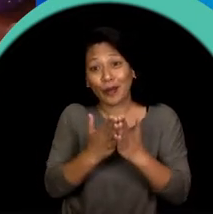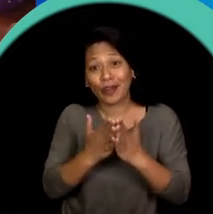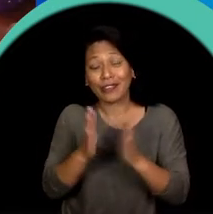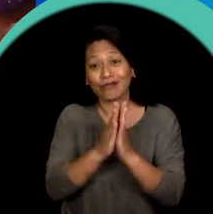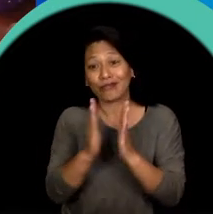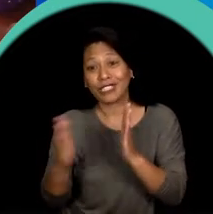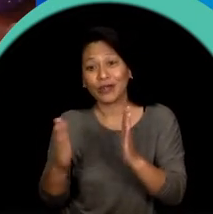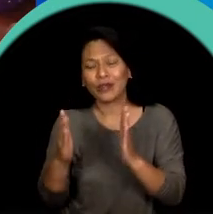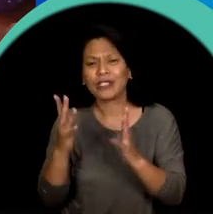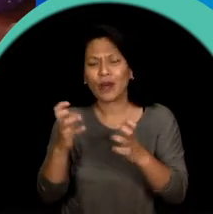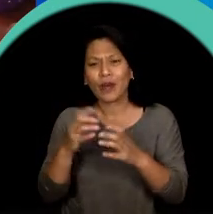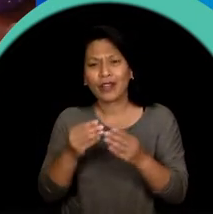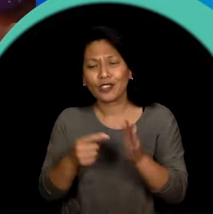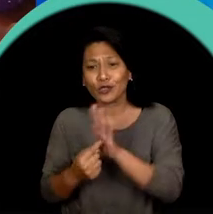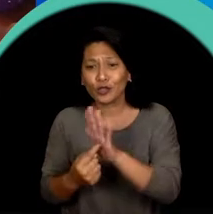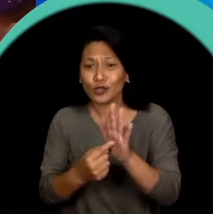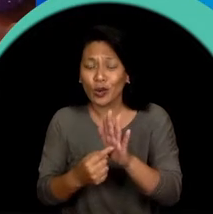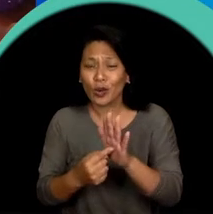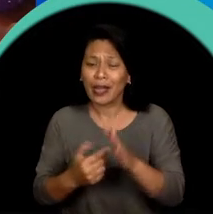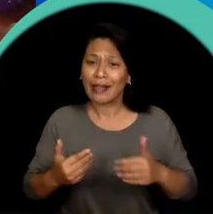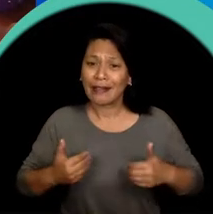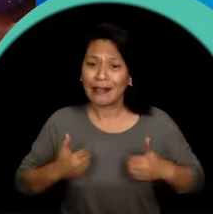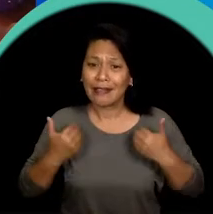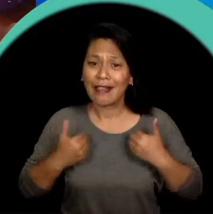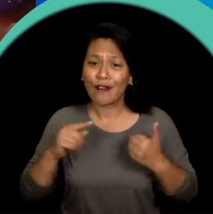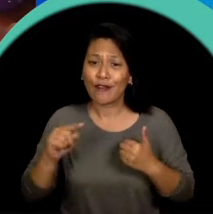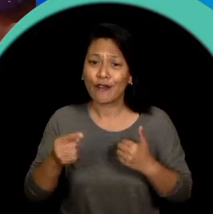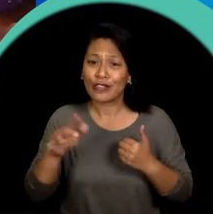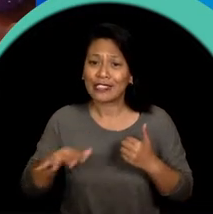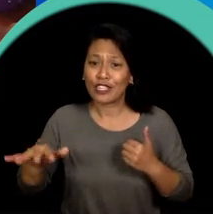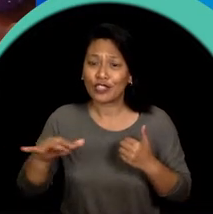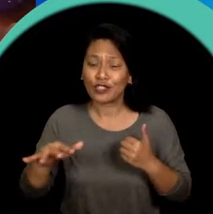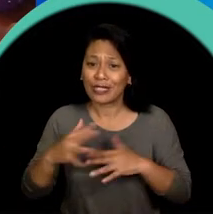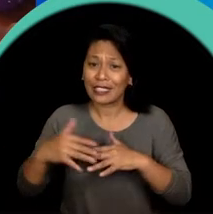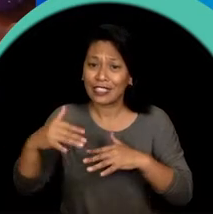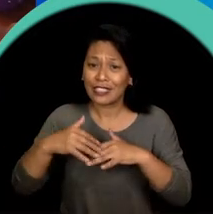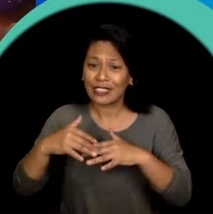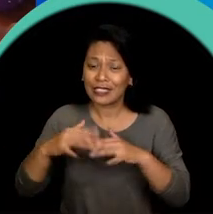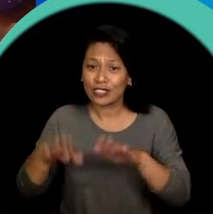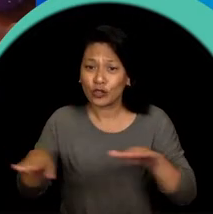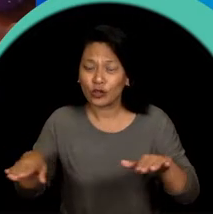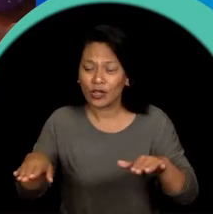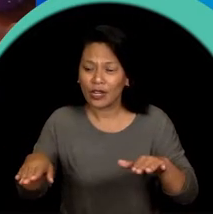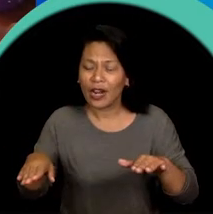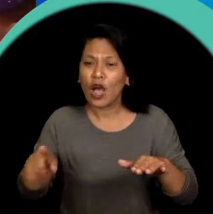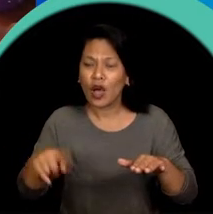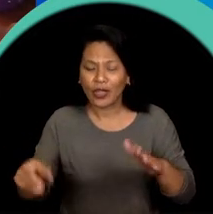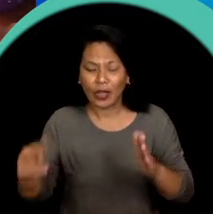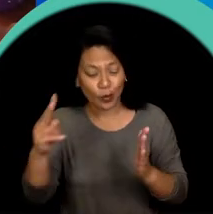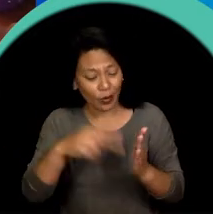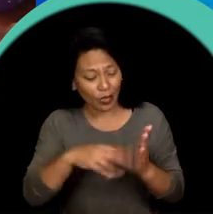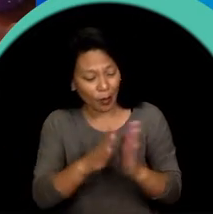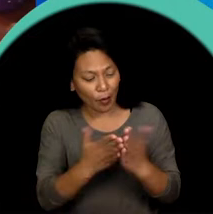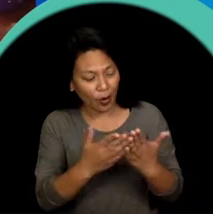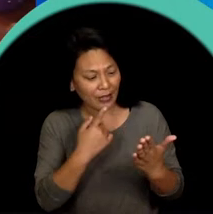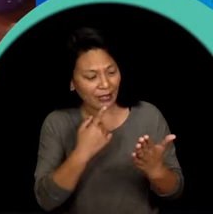And so that's one of the other things that I wanted to do with the Mighty Muskrats Mystery Series, so that young First Nation can